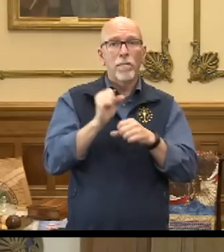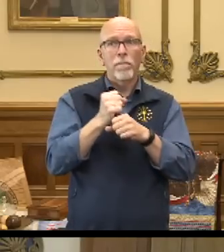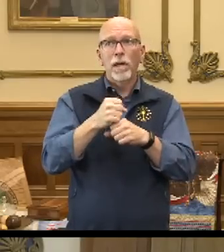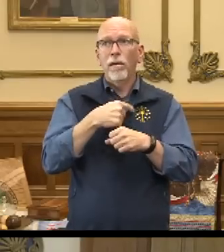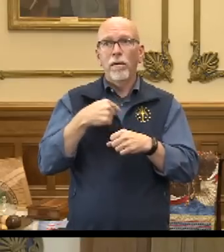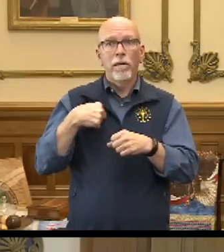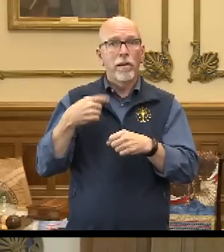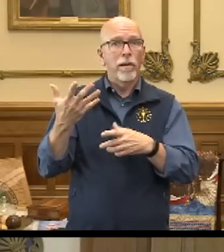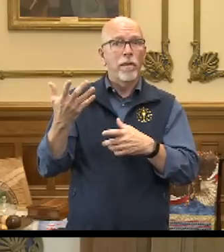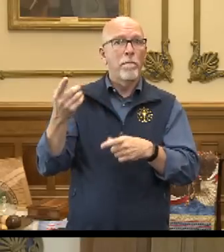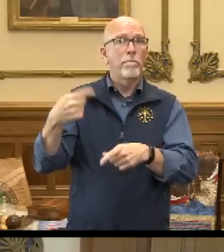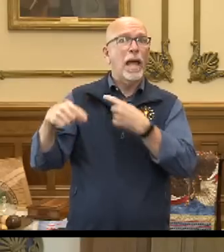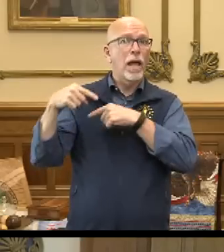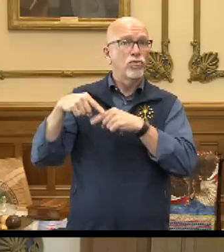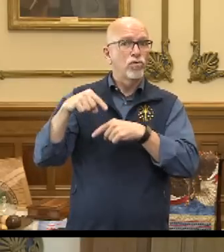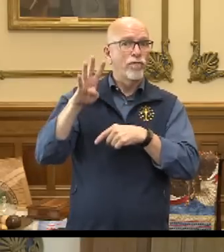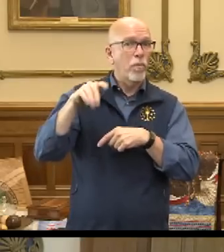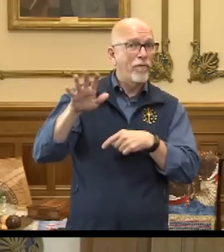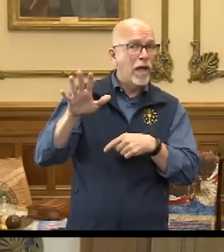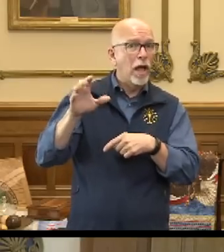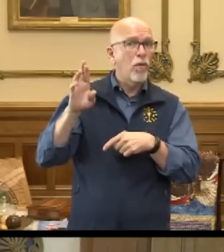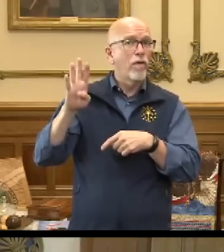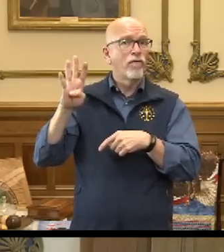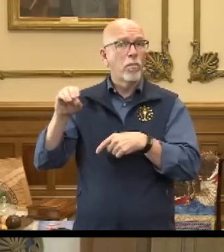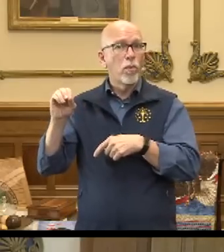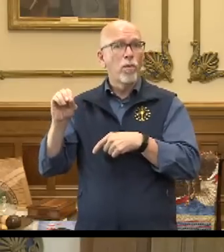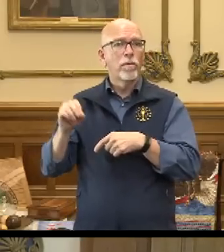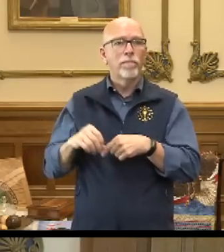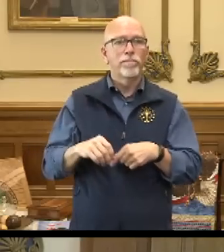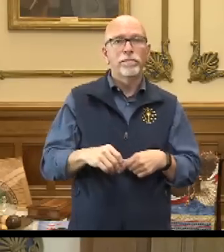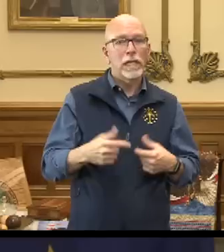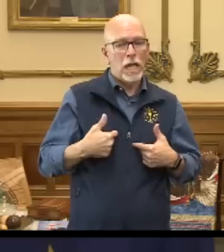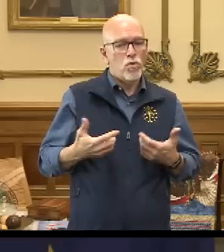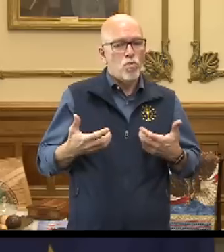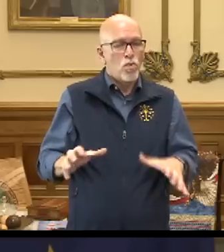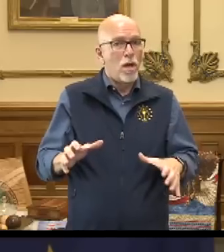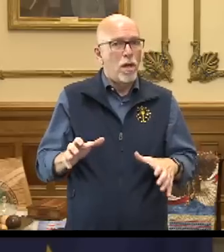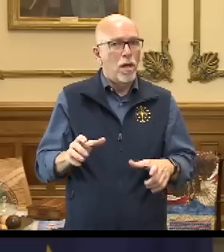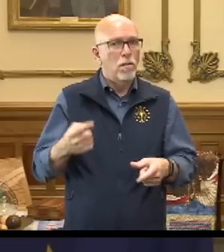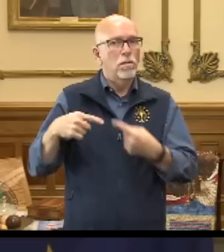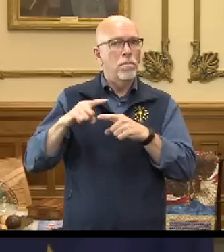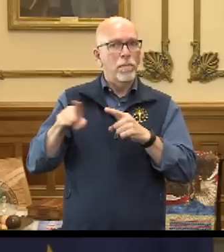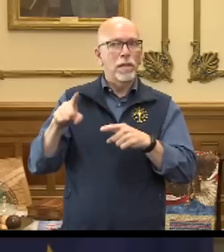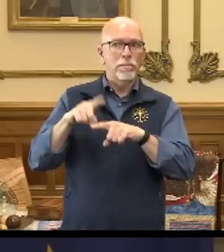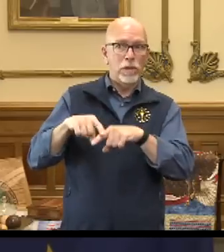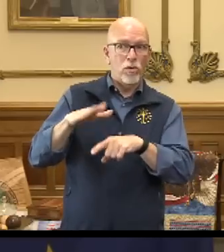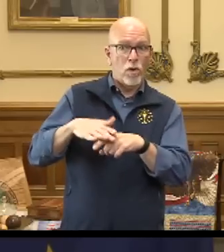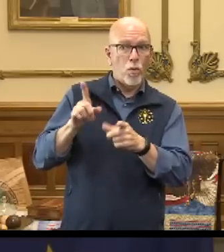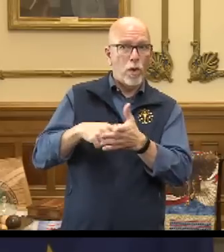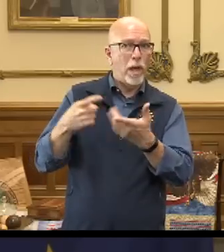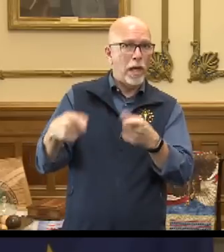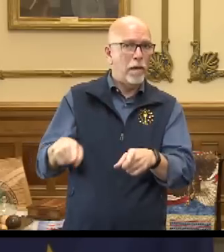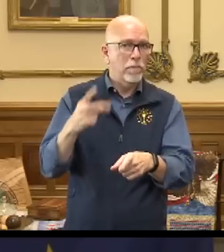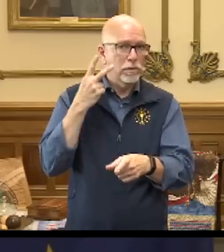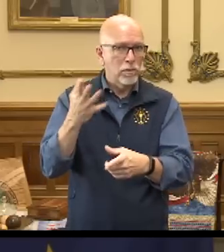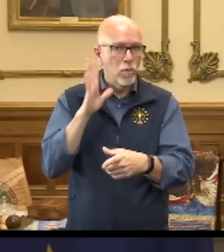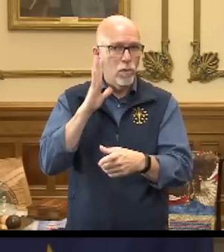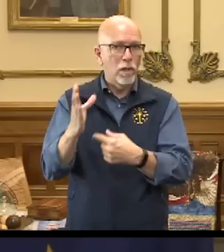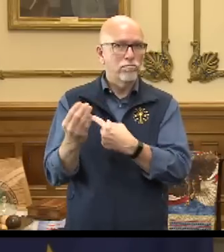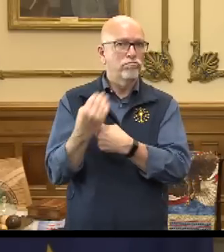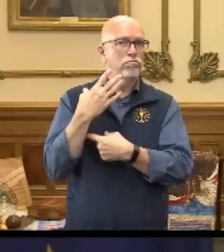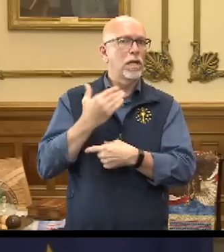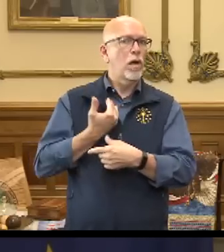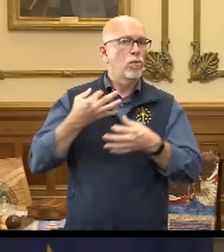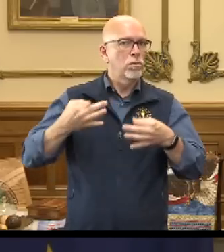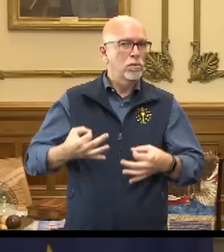back to stage 4.5 or stage 4? Don't want to do it, but we've said the data will drive all of our decisions, and we've been very transparent